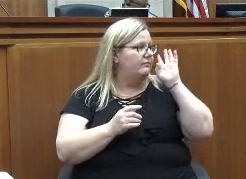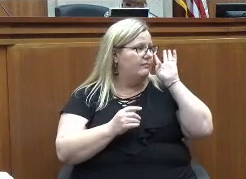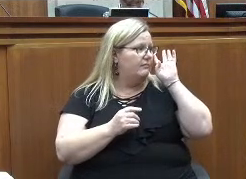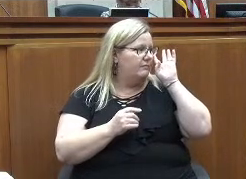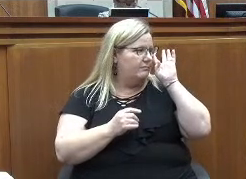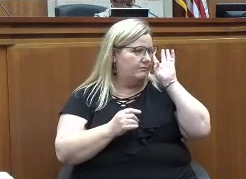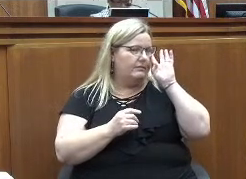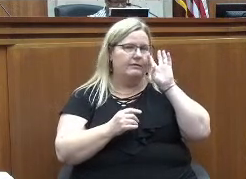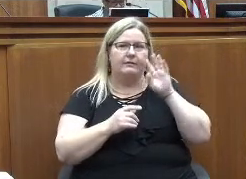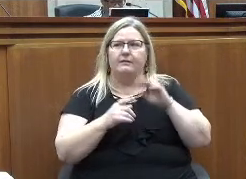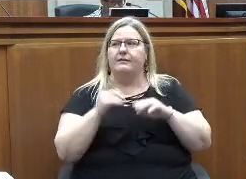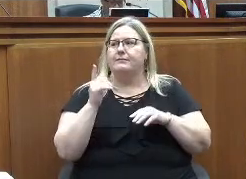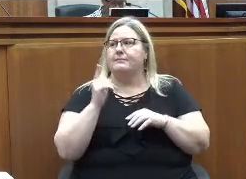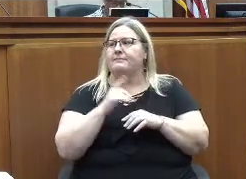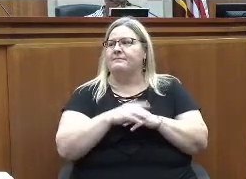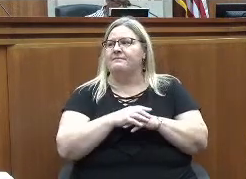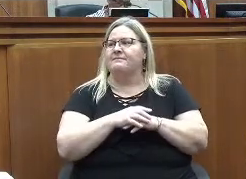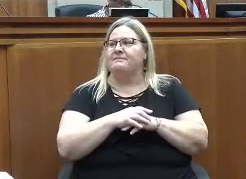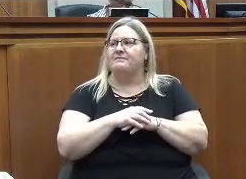I'll tell you later.